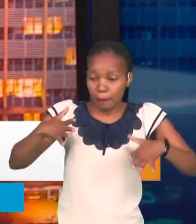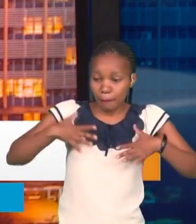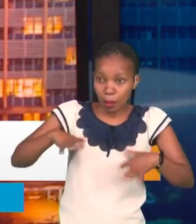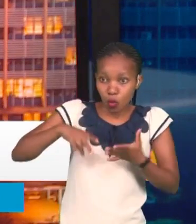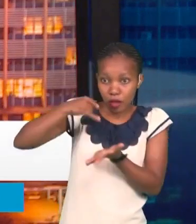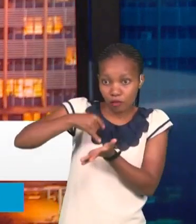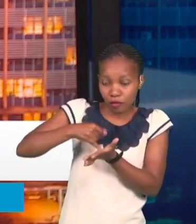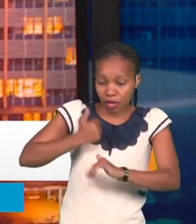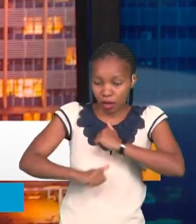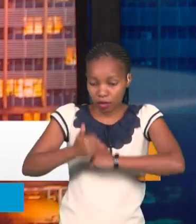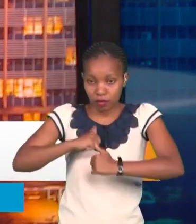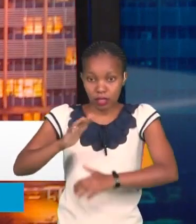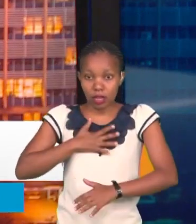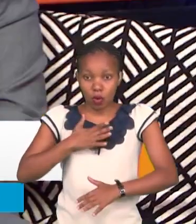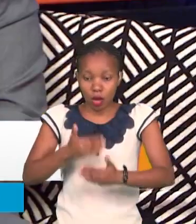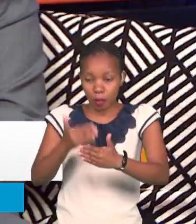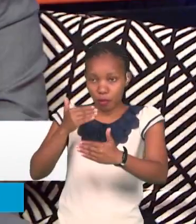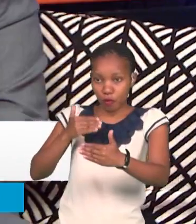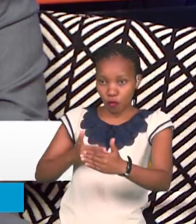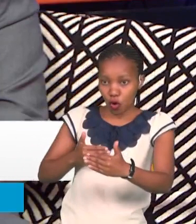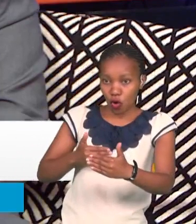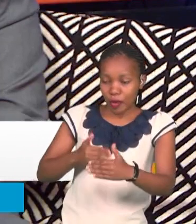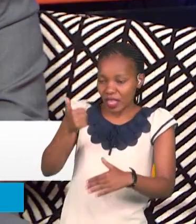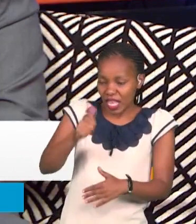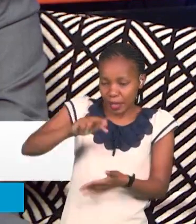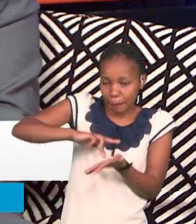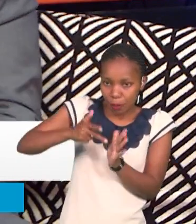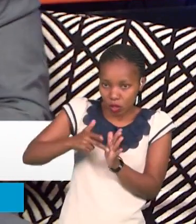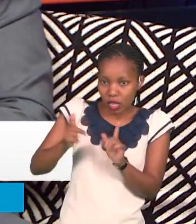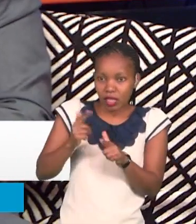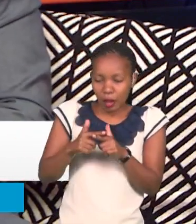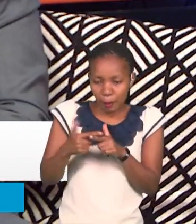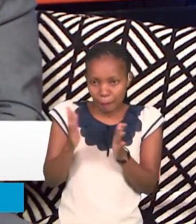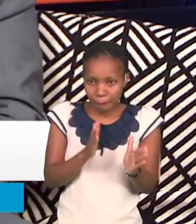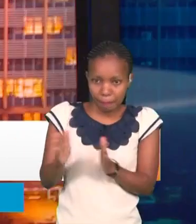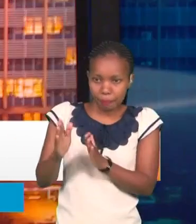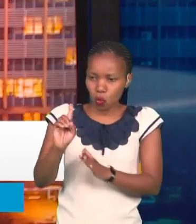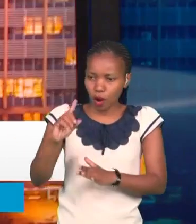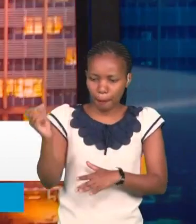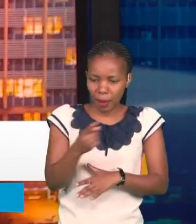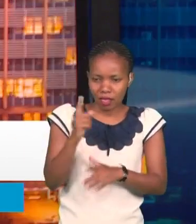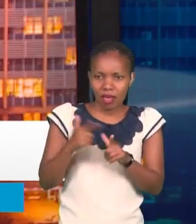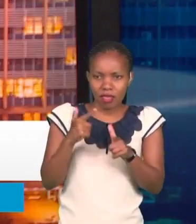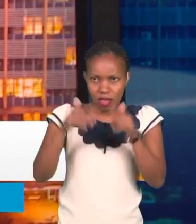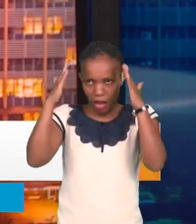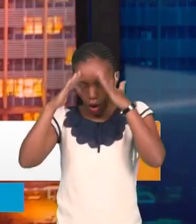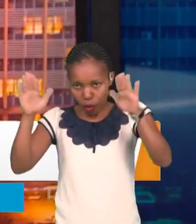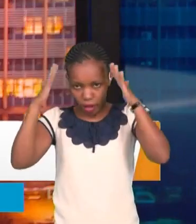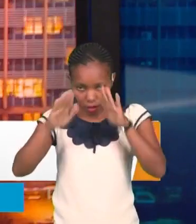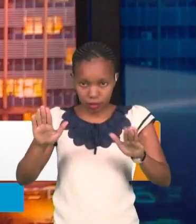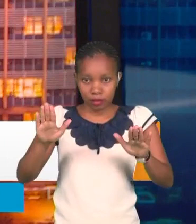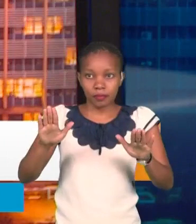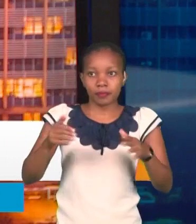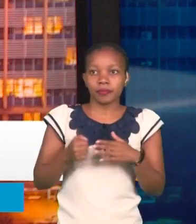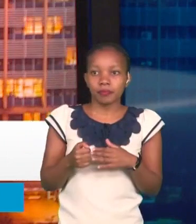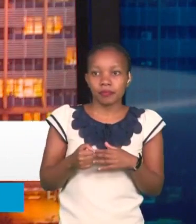involved in our activities. First and foremost, before we engage on any expedition, we usually prepare for at least a month and we do an awareness creation.